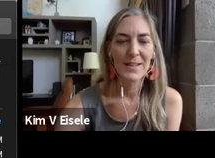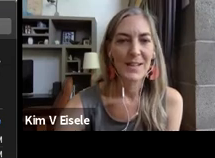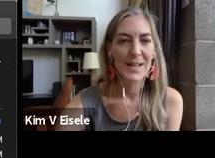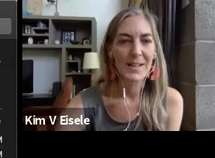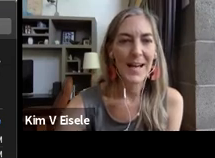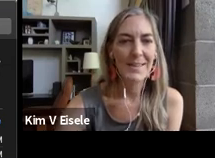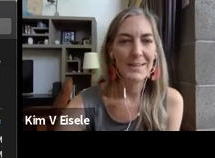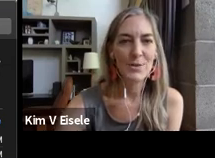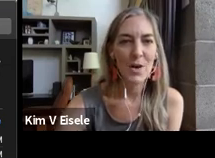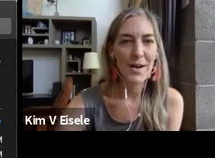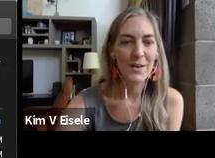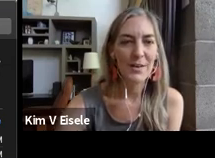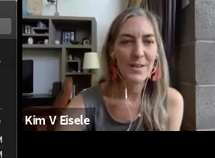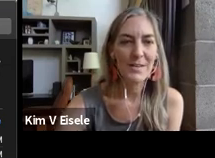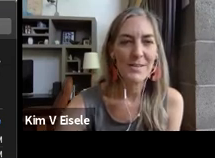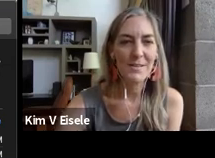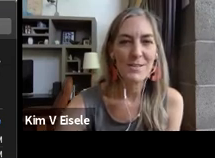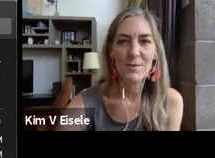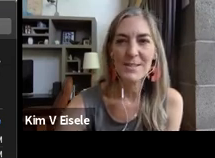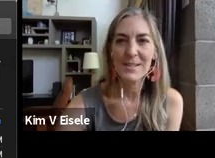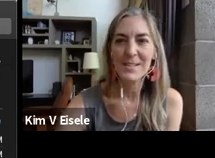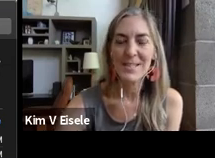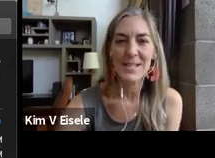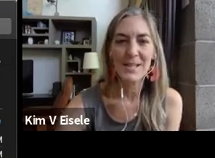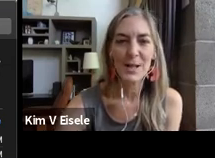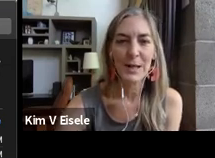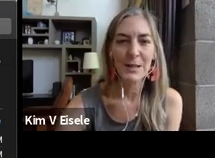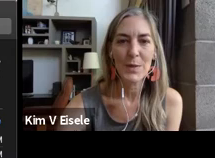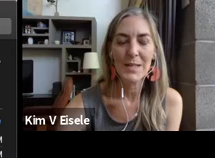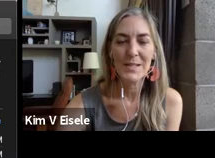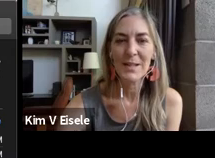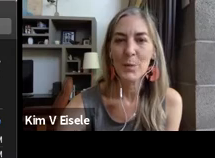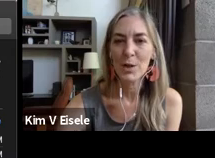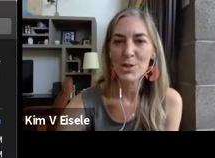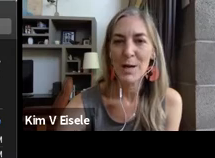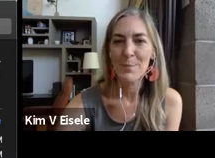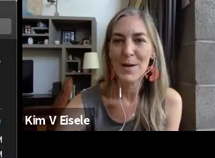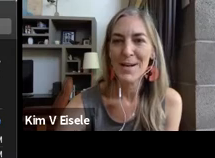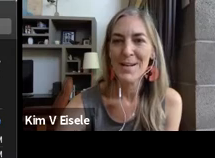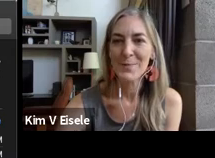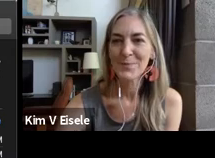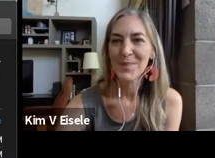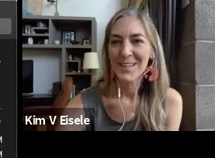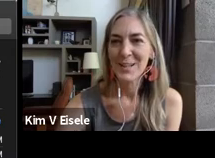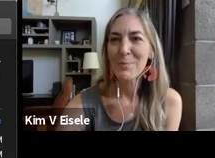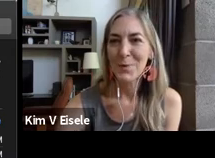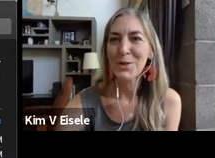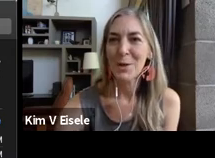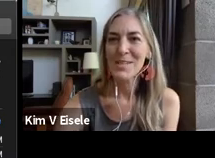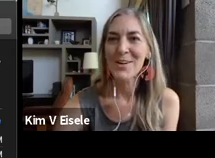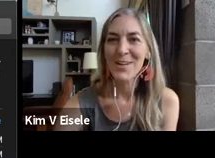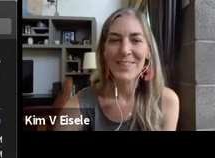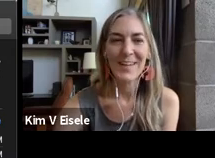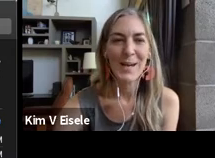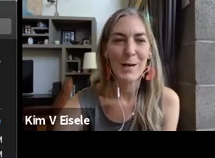by Kathleen Dreyer. In 2016, we did a workshop, a couple